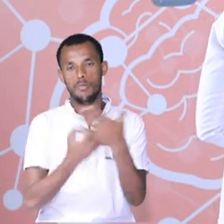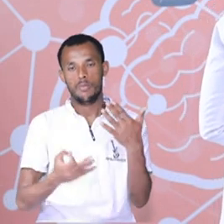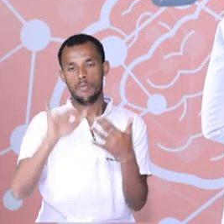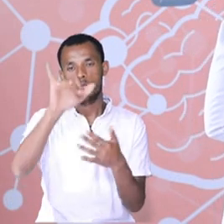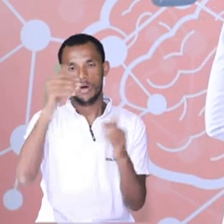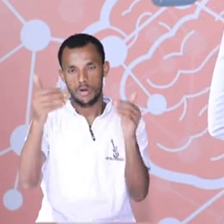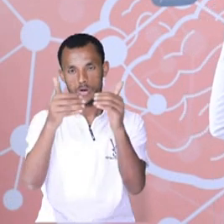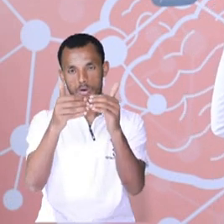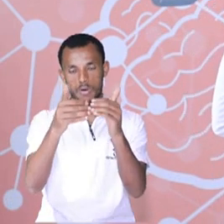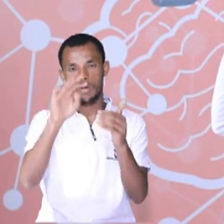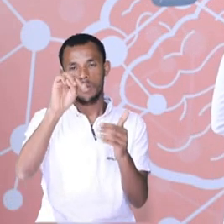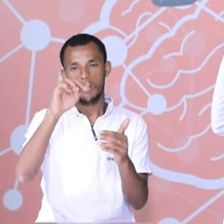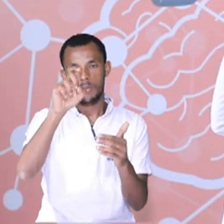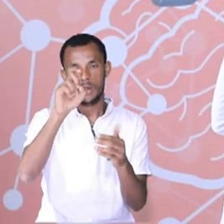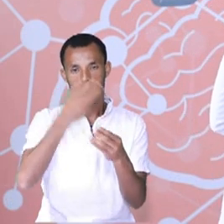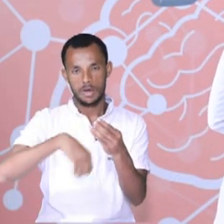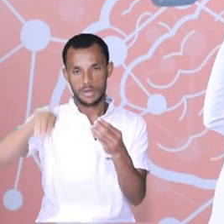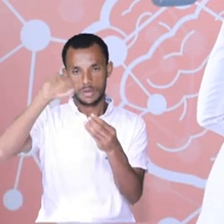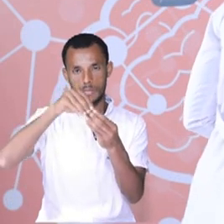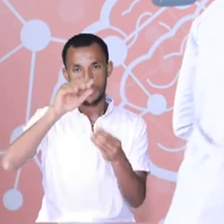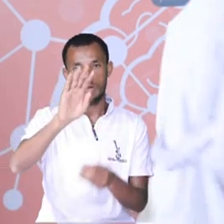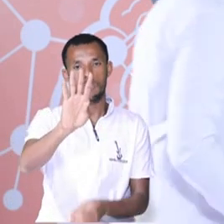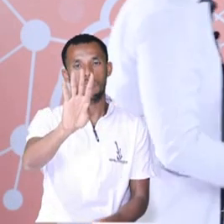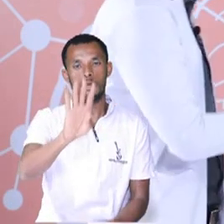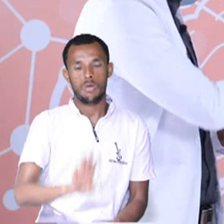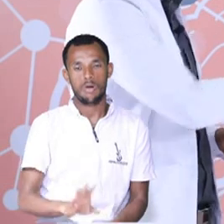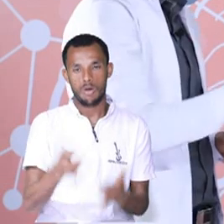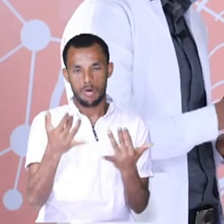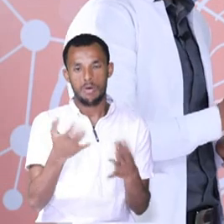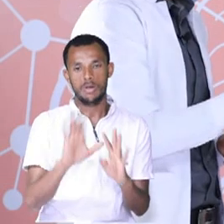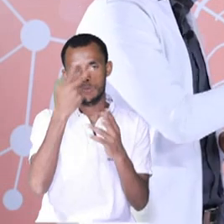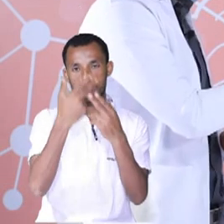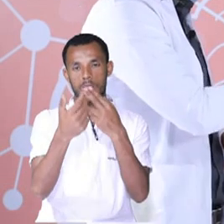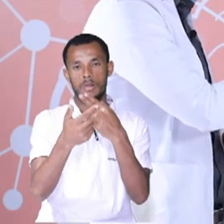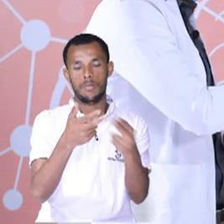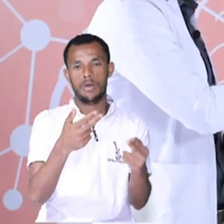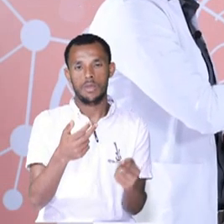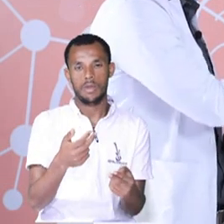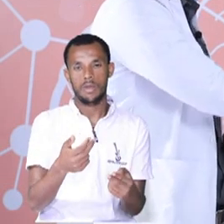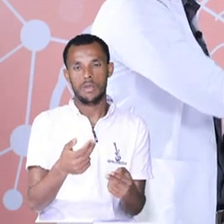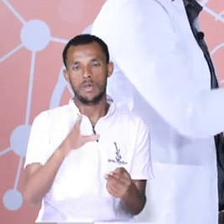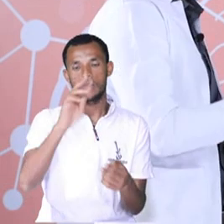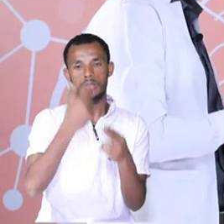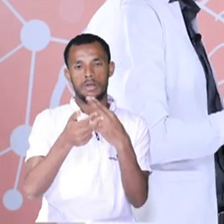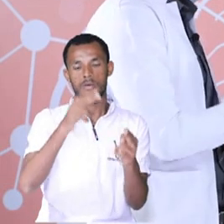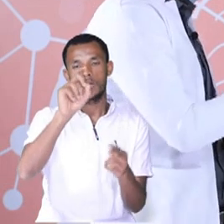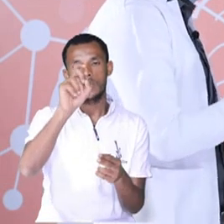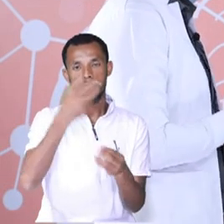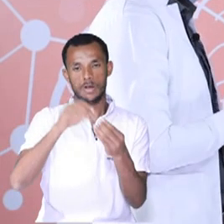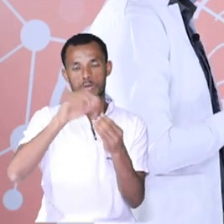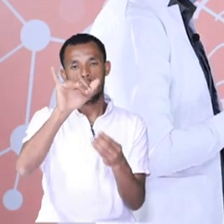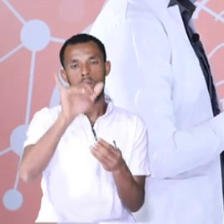is equal to mx plus b. Now, let's multiply 6 by x plus